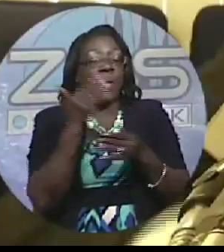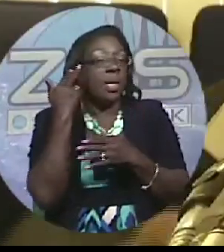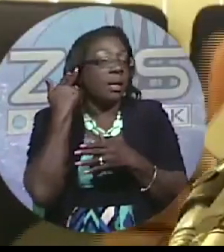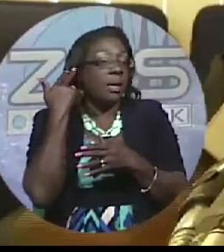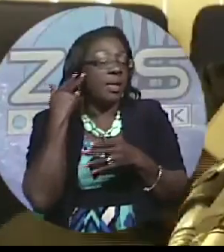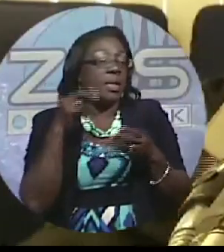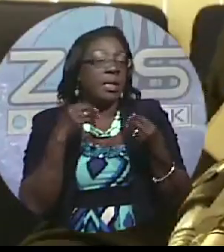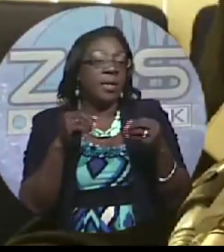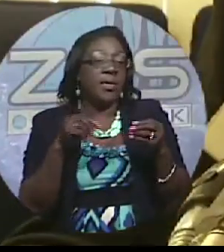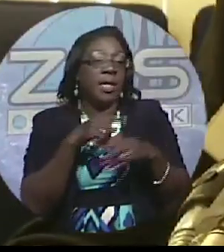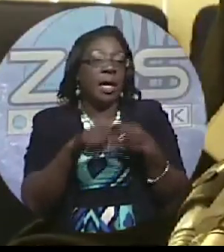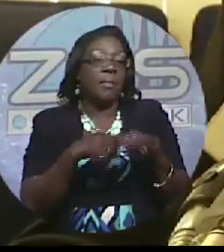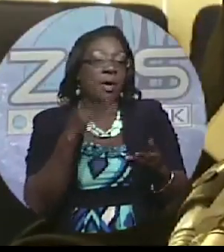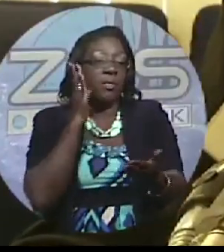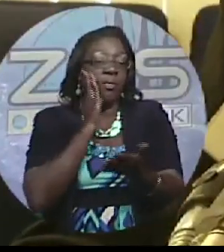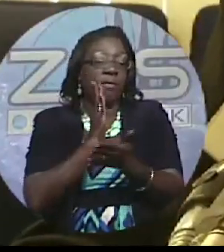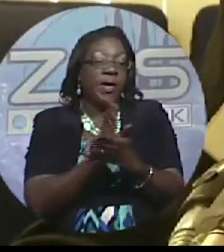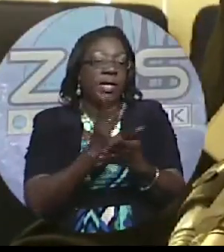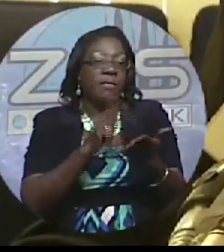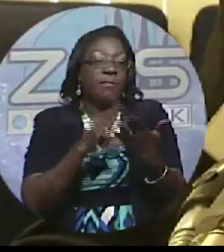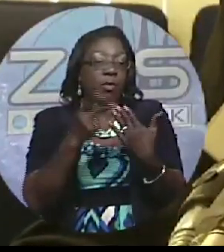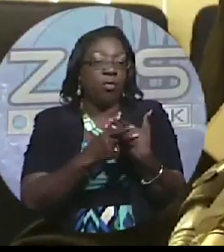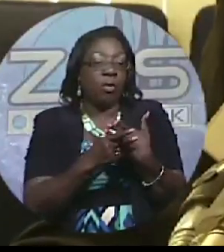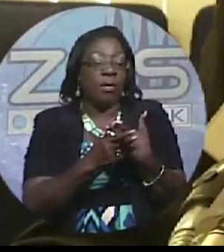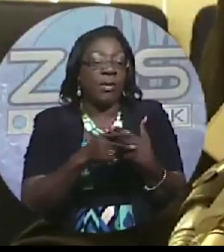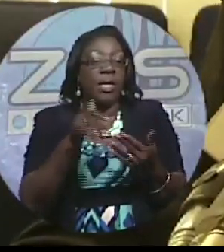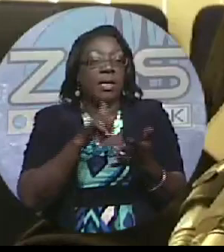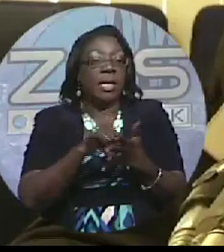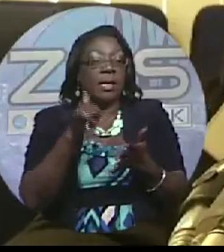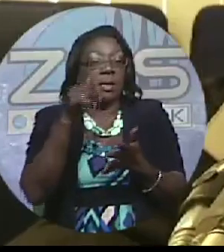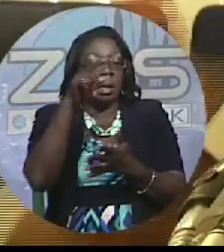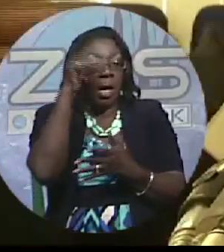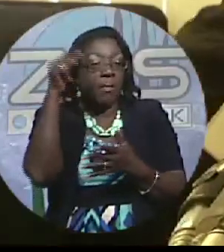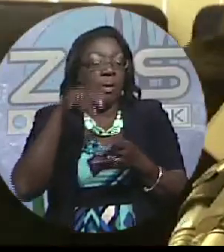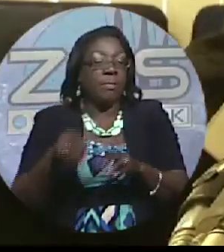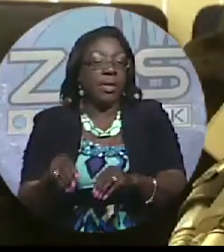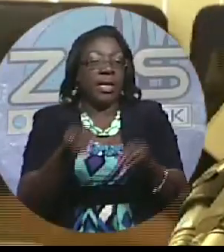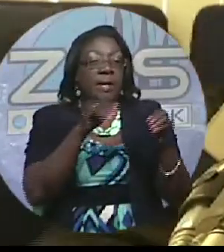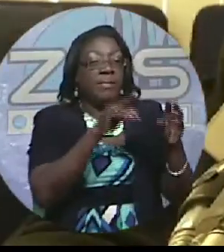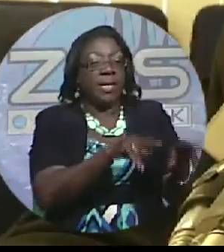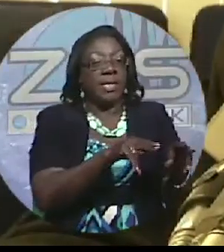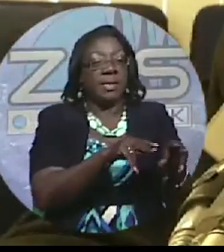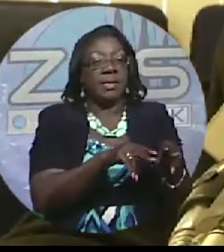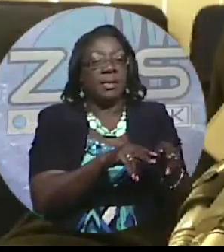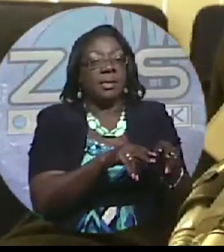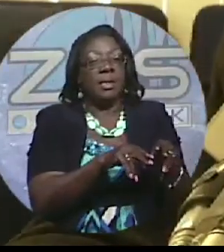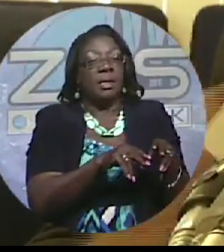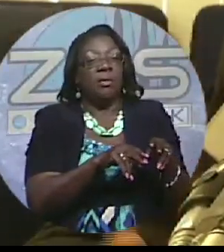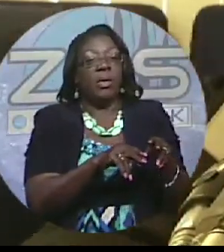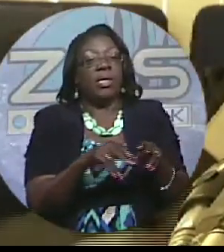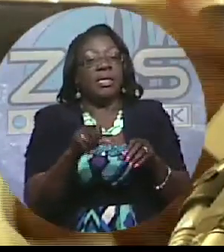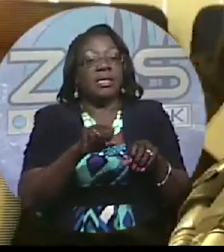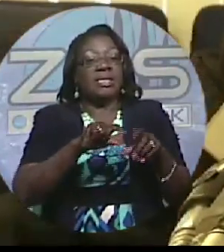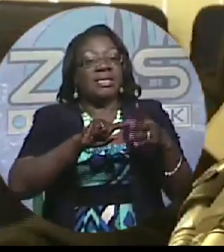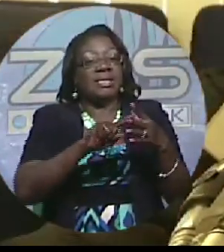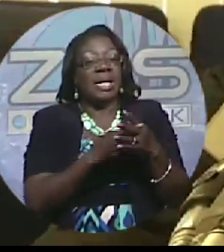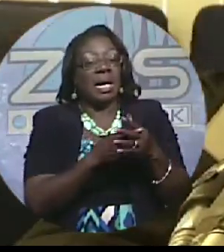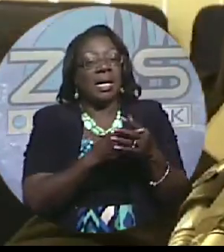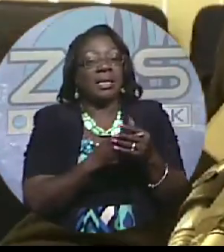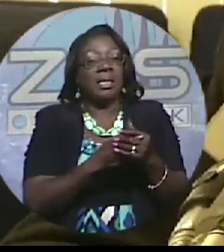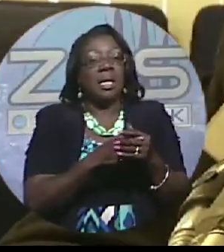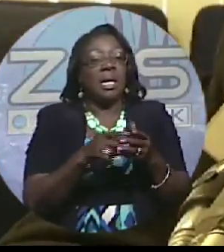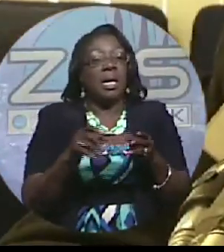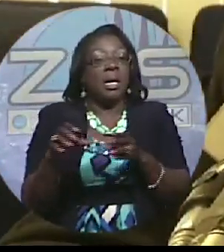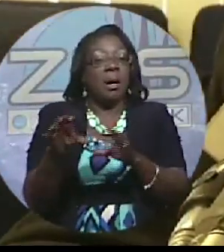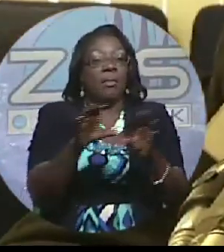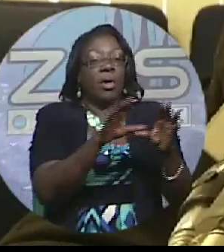nothing about preventative programs that the government can put in place, whether that is establishing community centers and green spaces and recreational